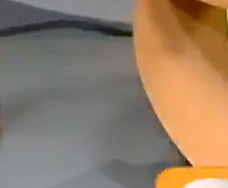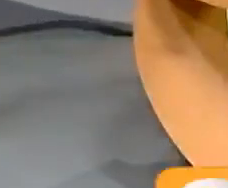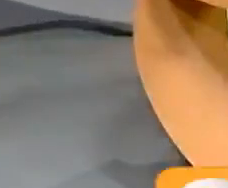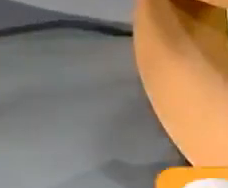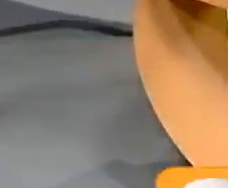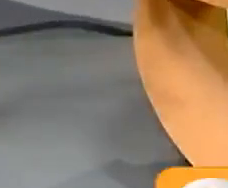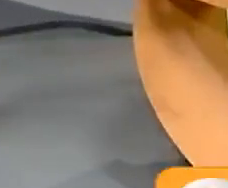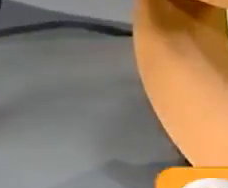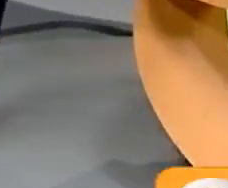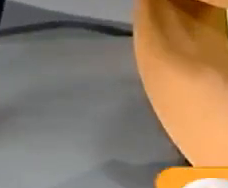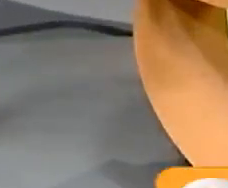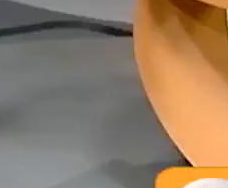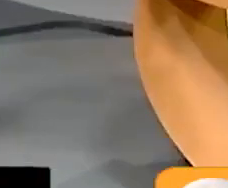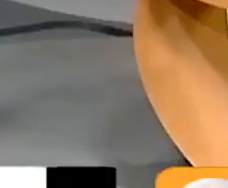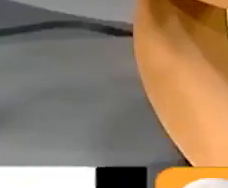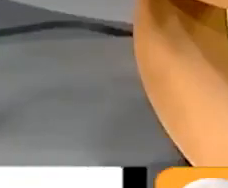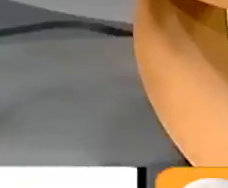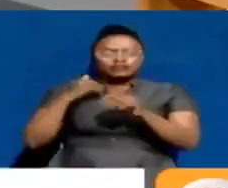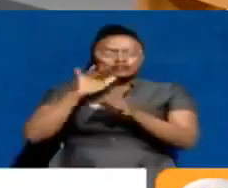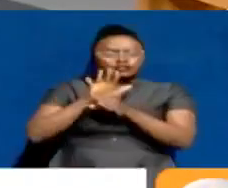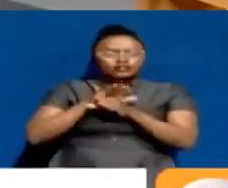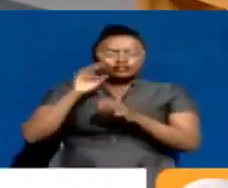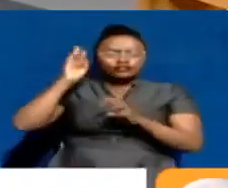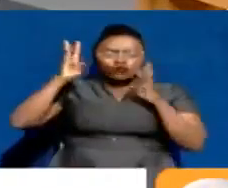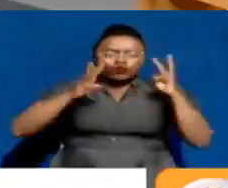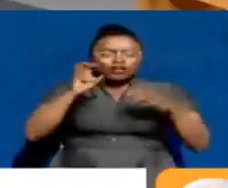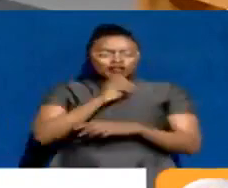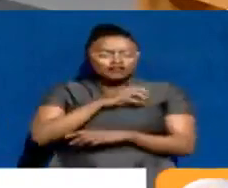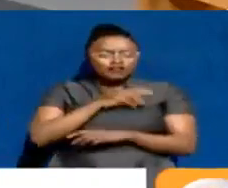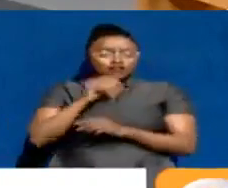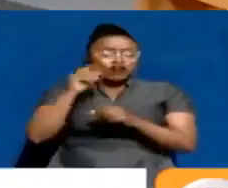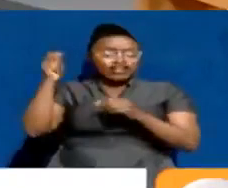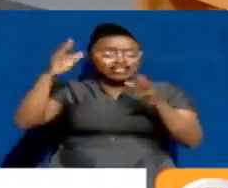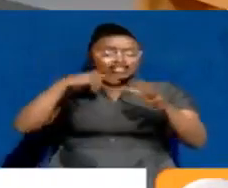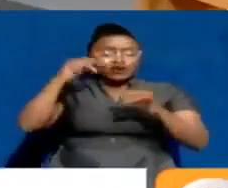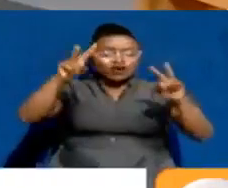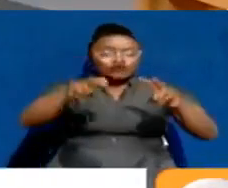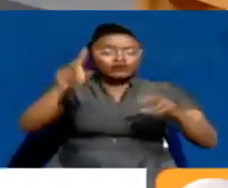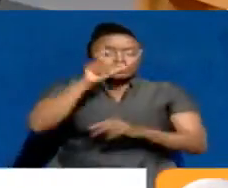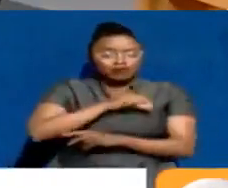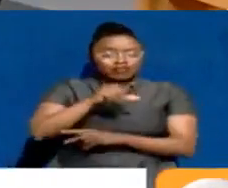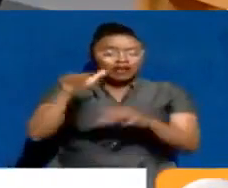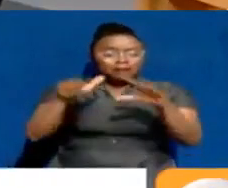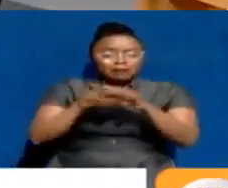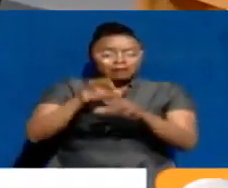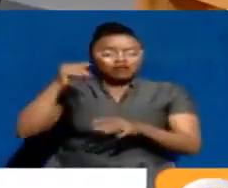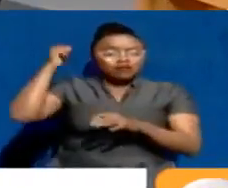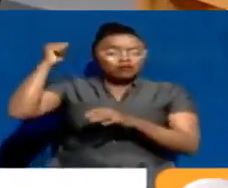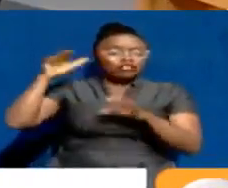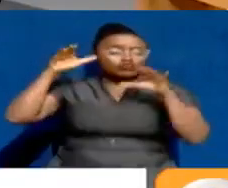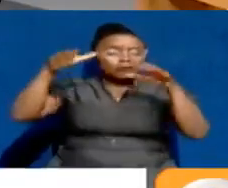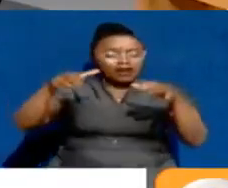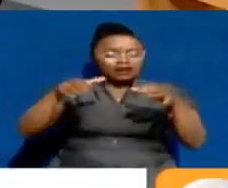Right, on the explainer tonight, of course, quite a bit of anxiety amongst several Kenyans who've discovered that they are members of